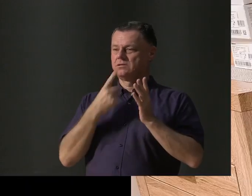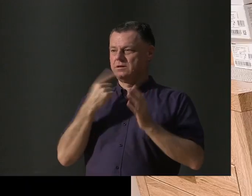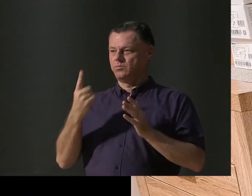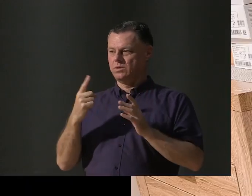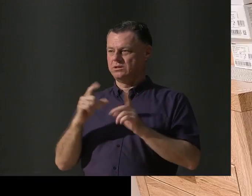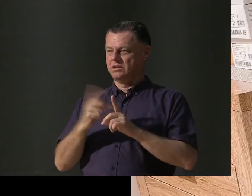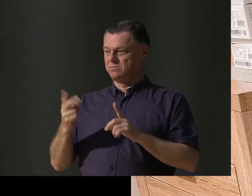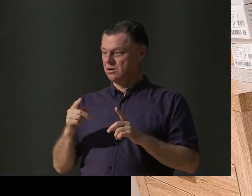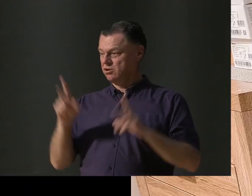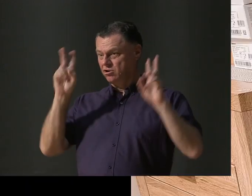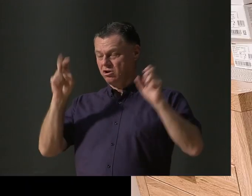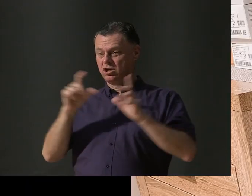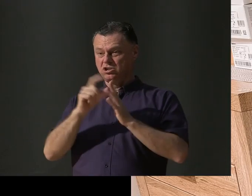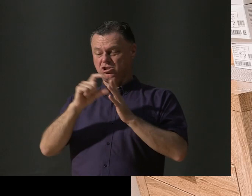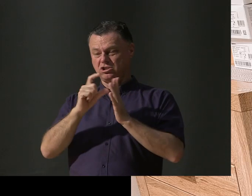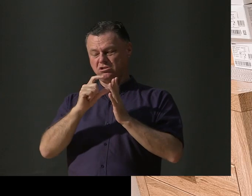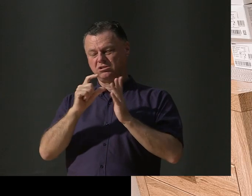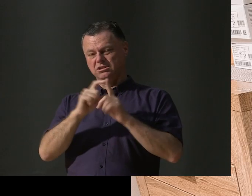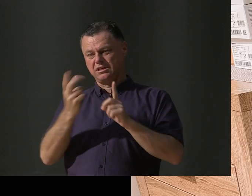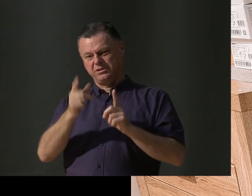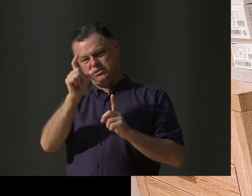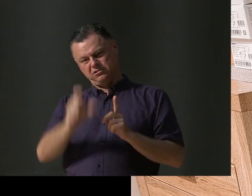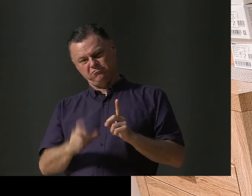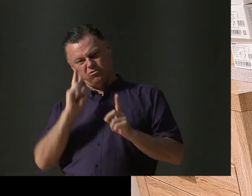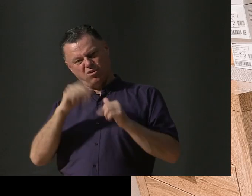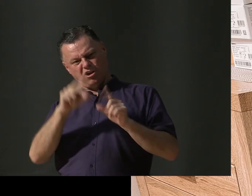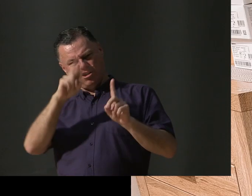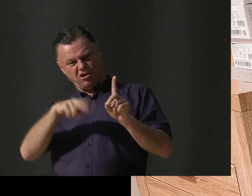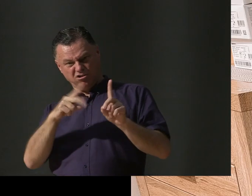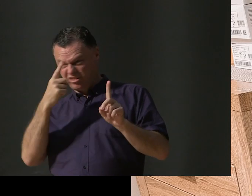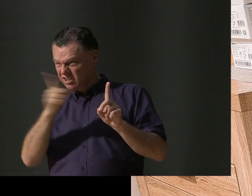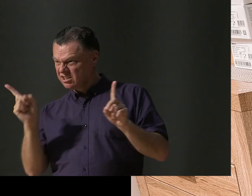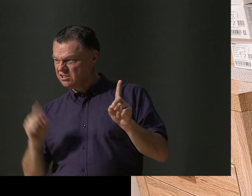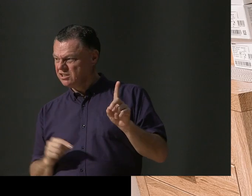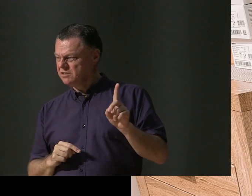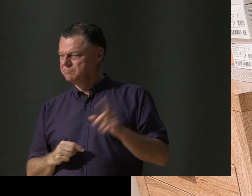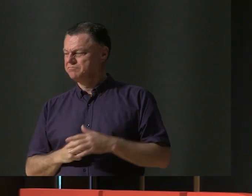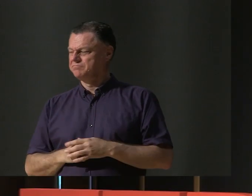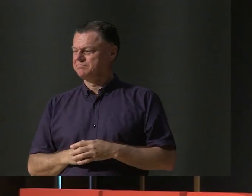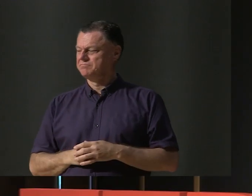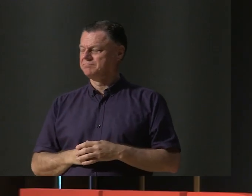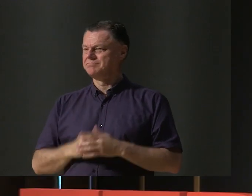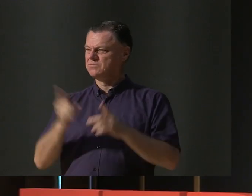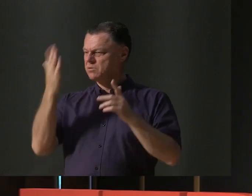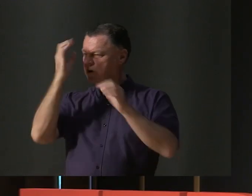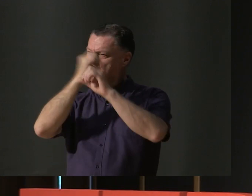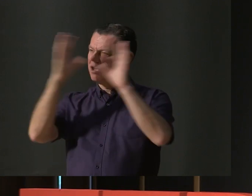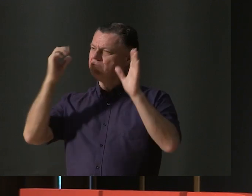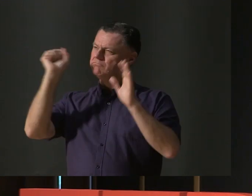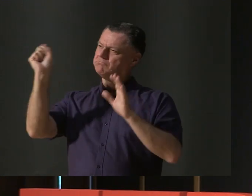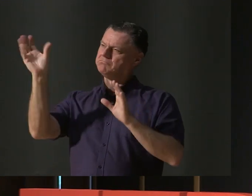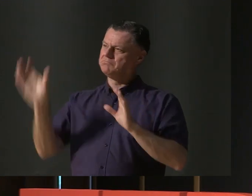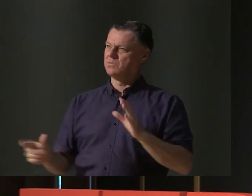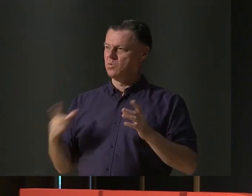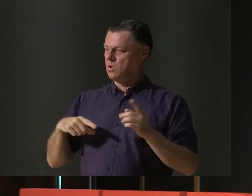But he doesn't look like someone who has diabetes, does he? He defies almost every stereotype.